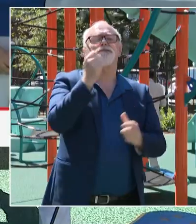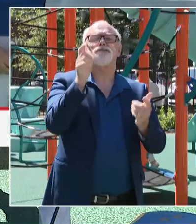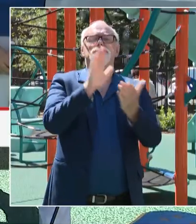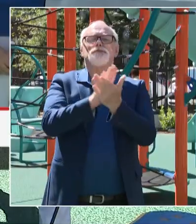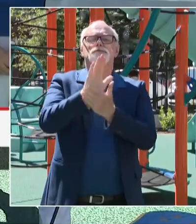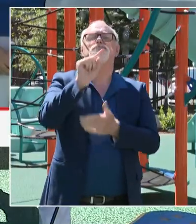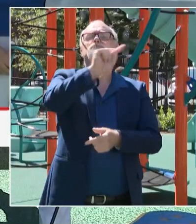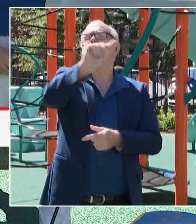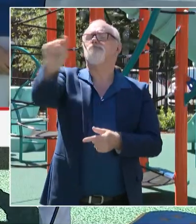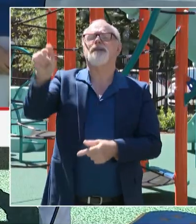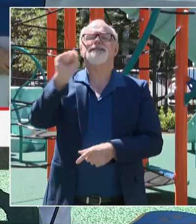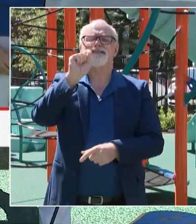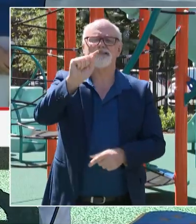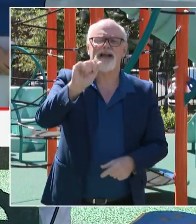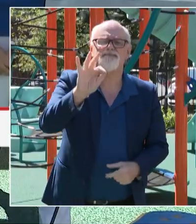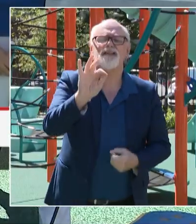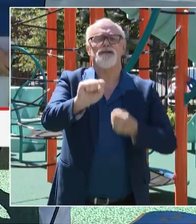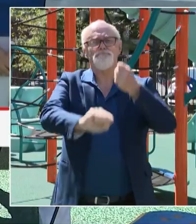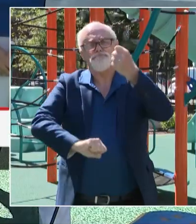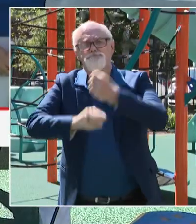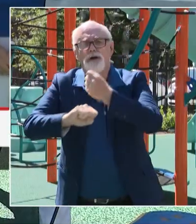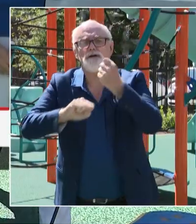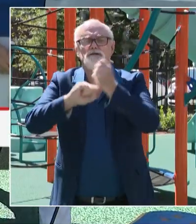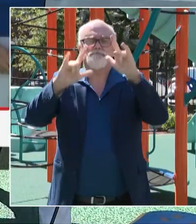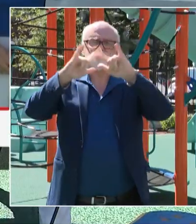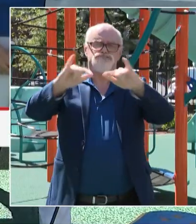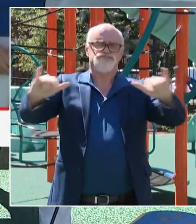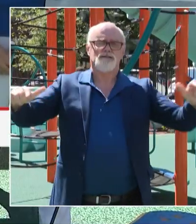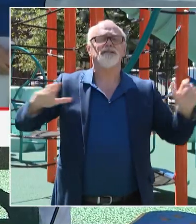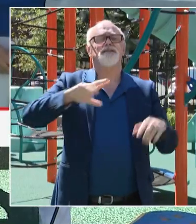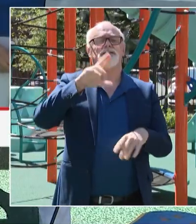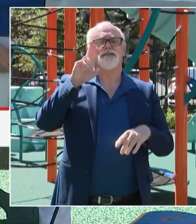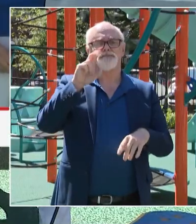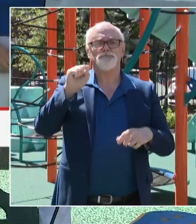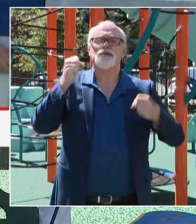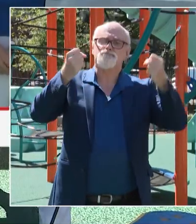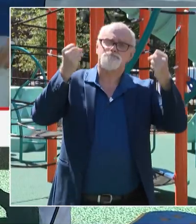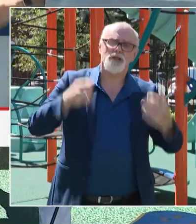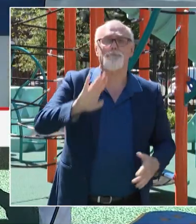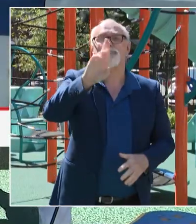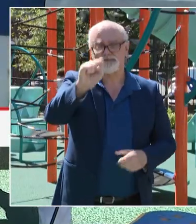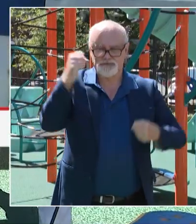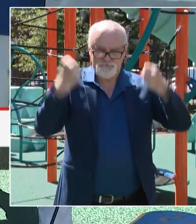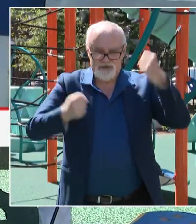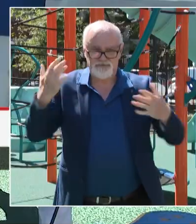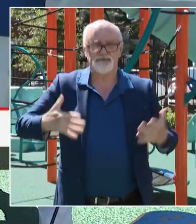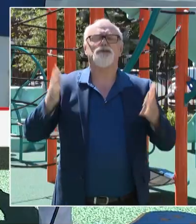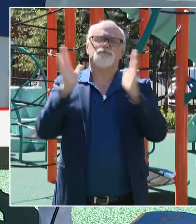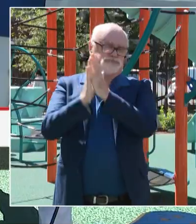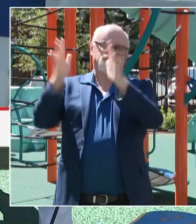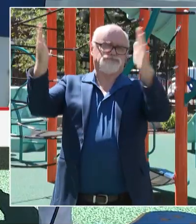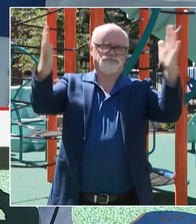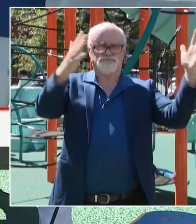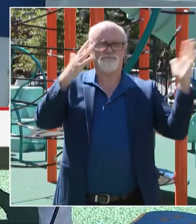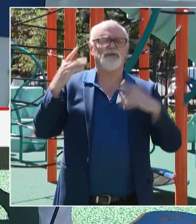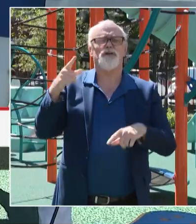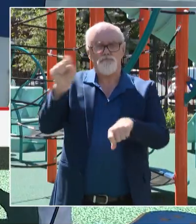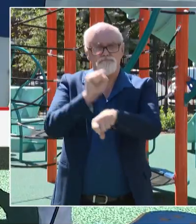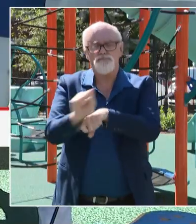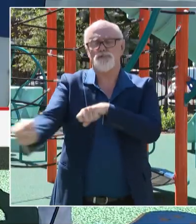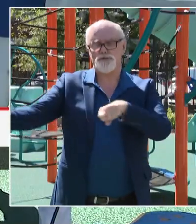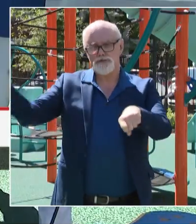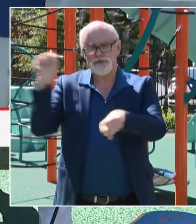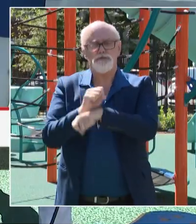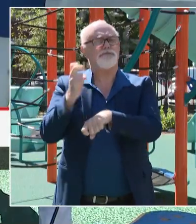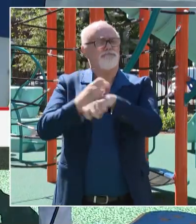and those supporting the schools, our bus drivers. Let's hear it for the bus drivers, the ones that work for us and